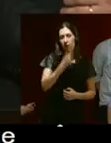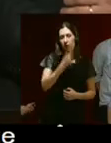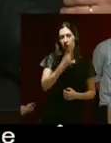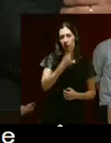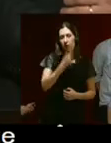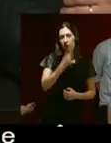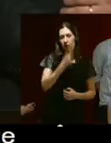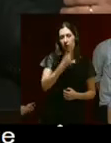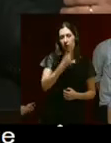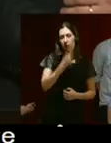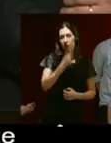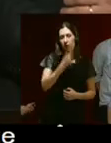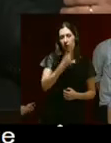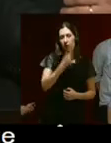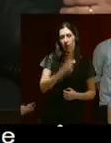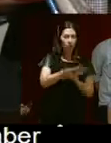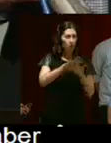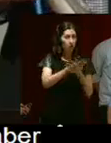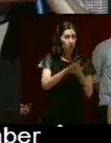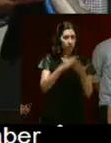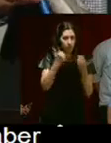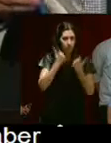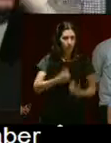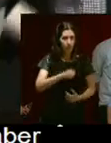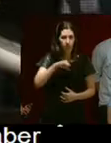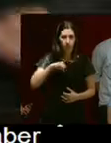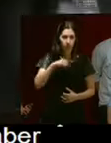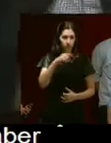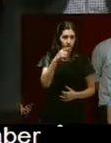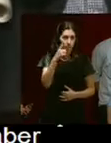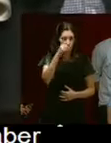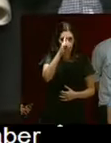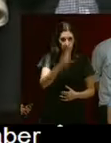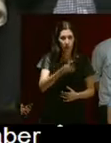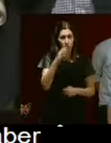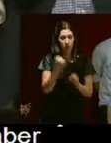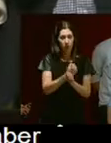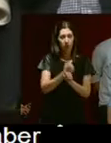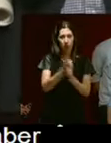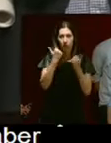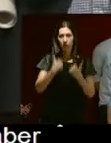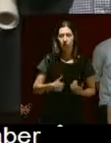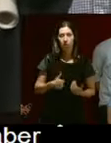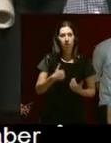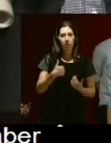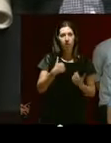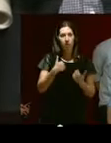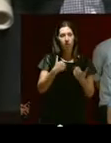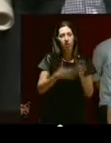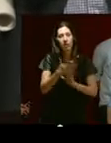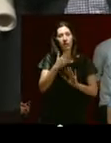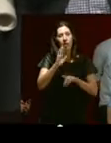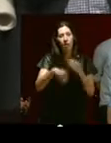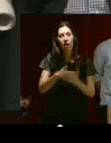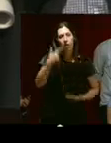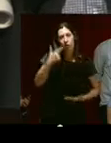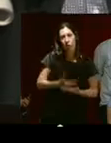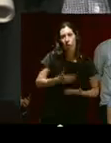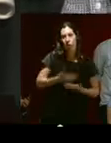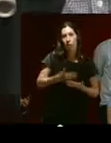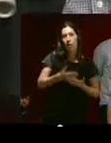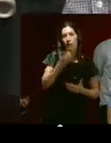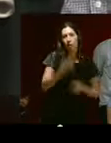you can find out if they were created using this tool with the free Android